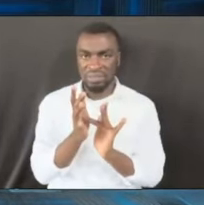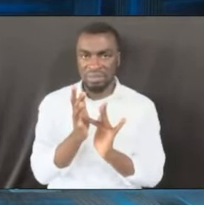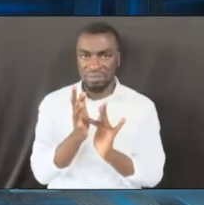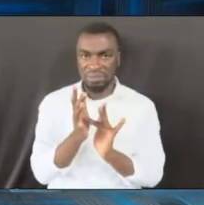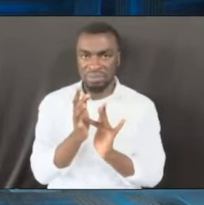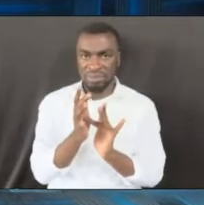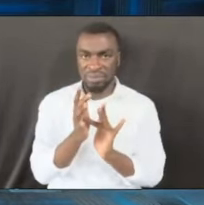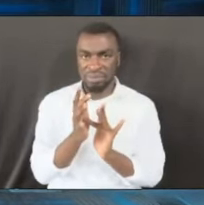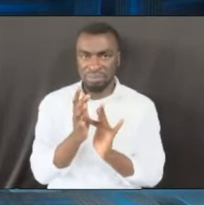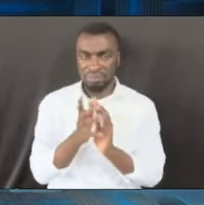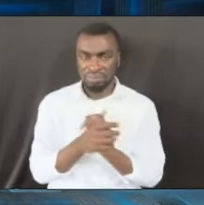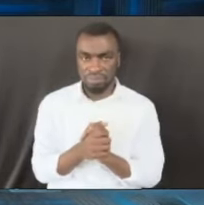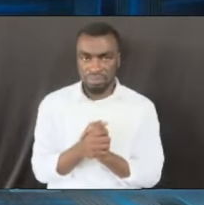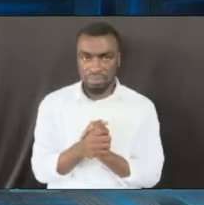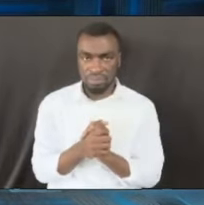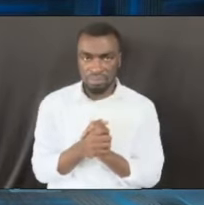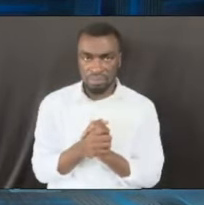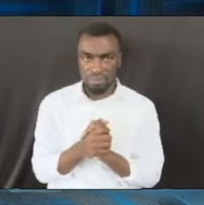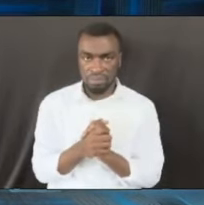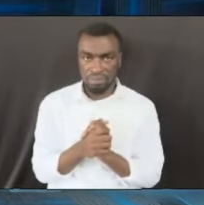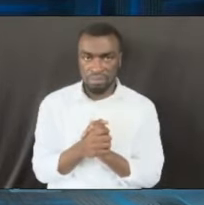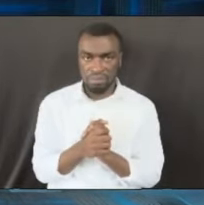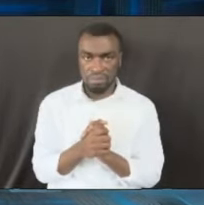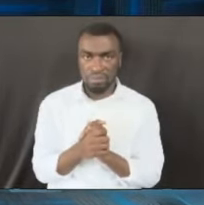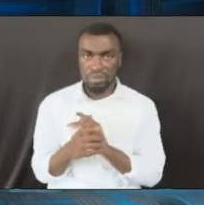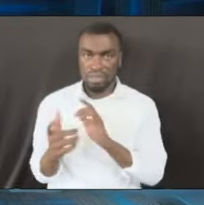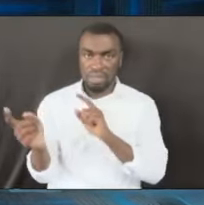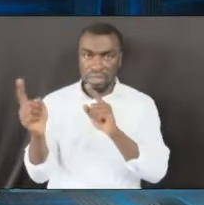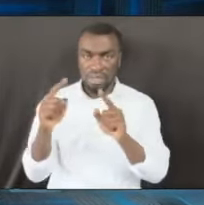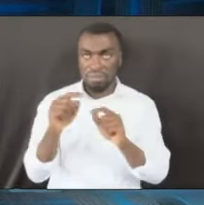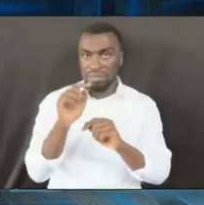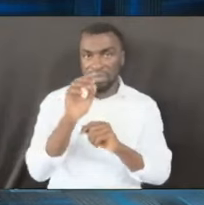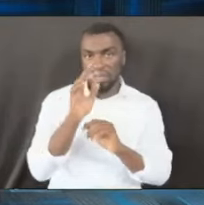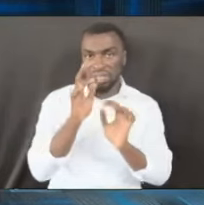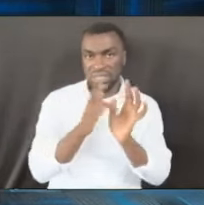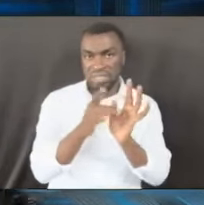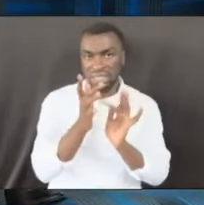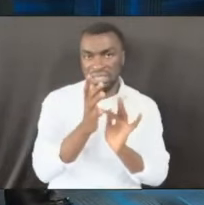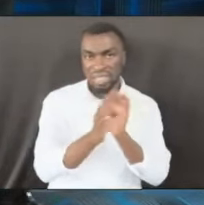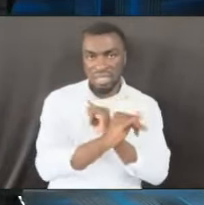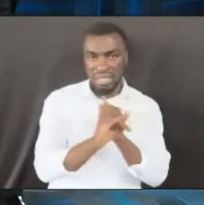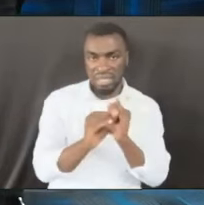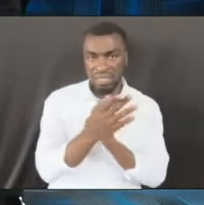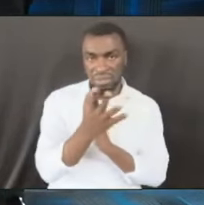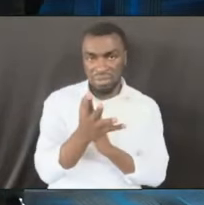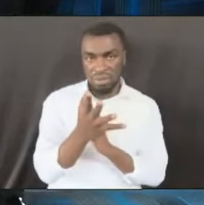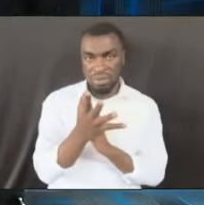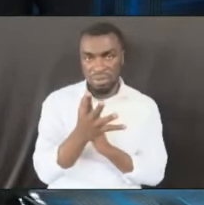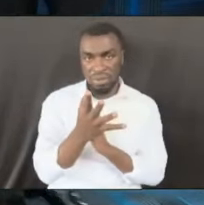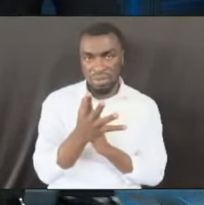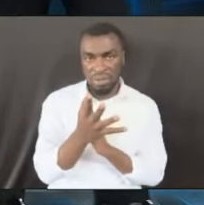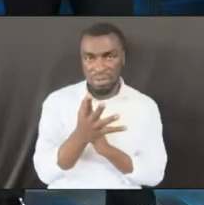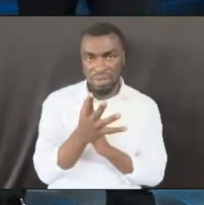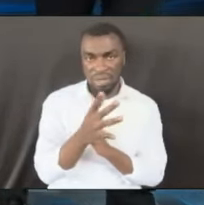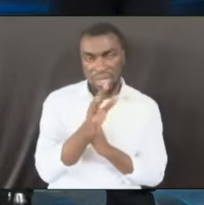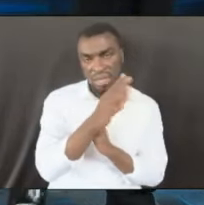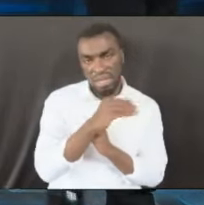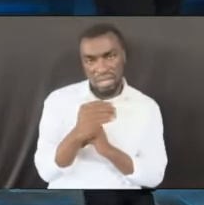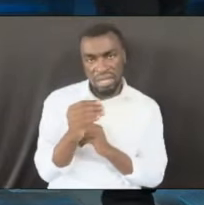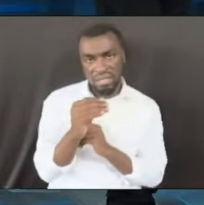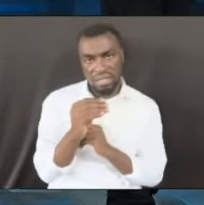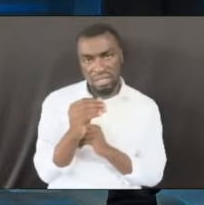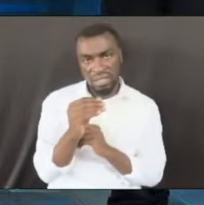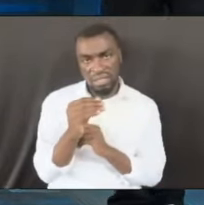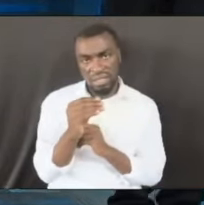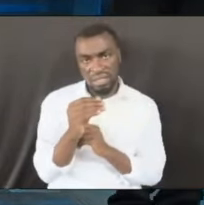the other one I will recite. Come, I will wash you. I'll sprinkle water on you. And I will do a very